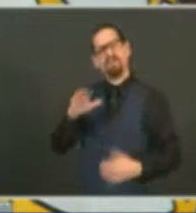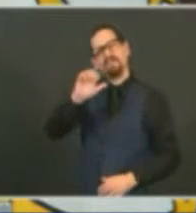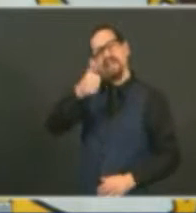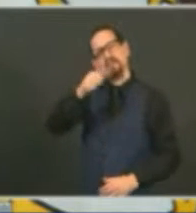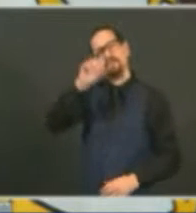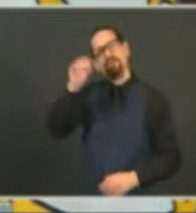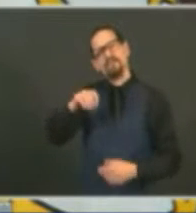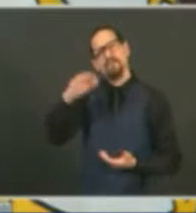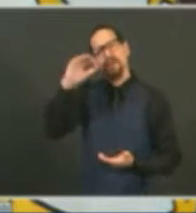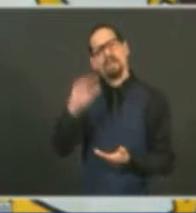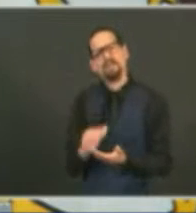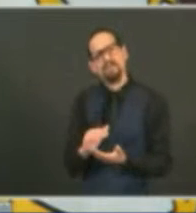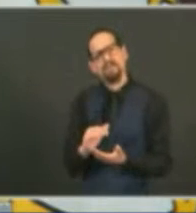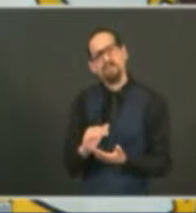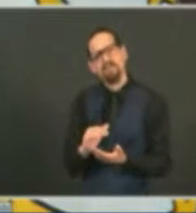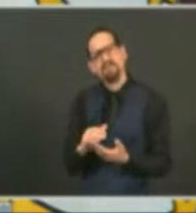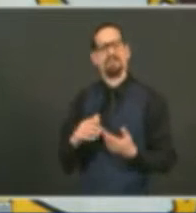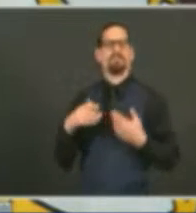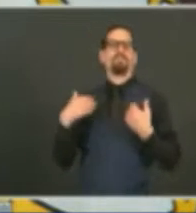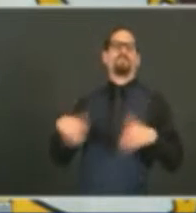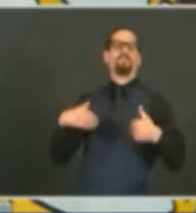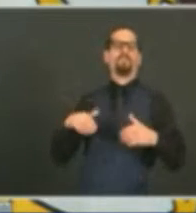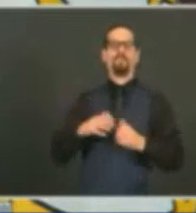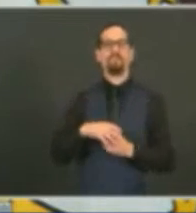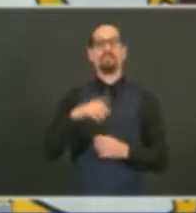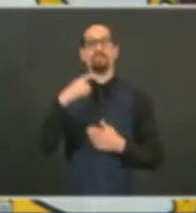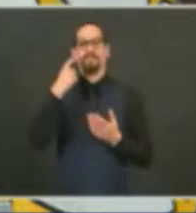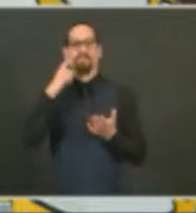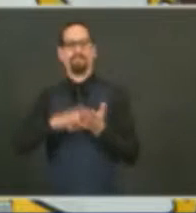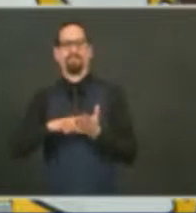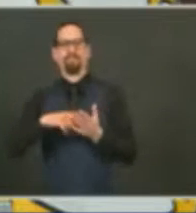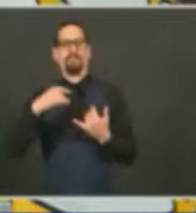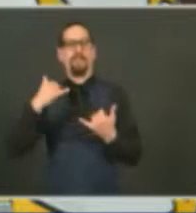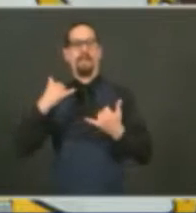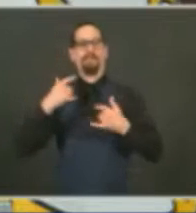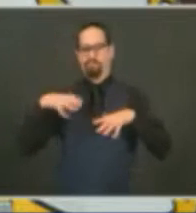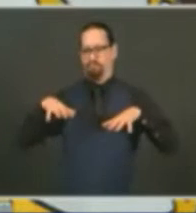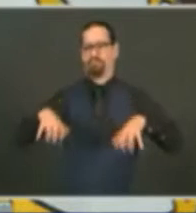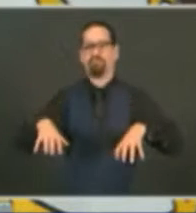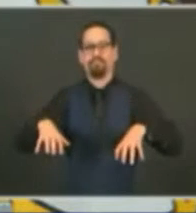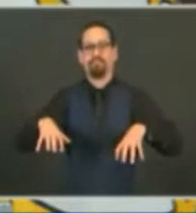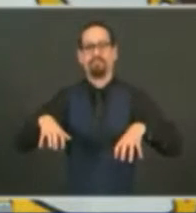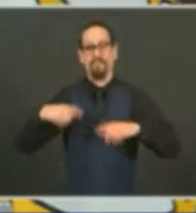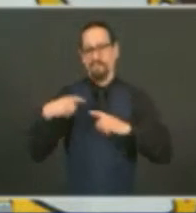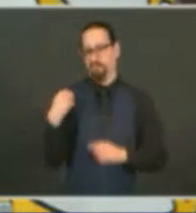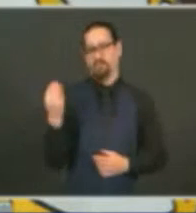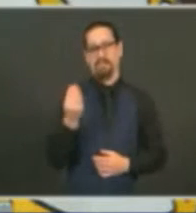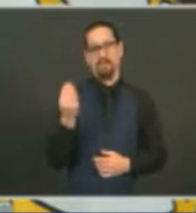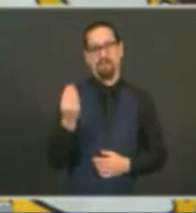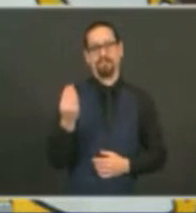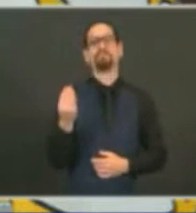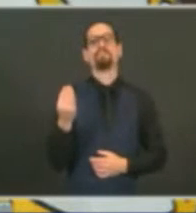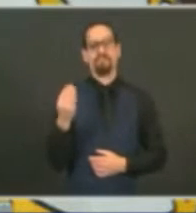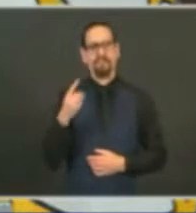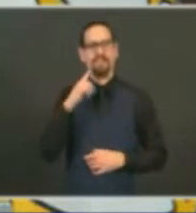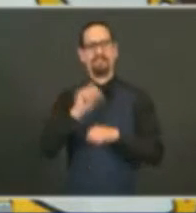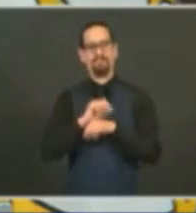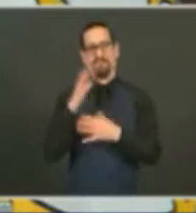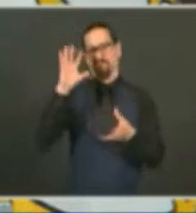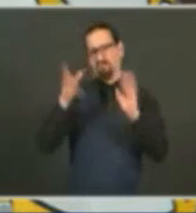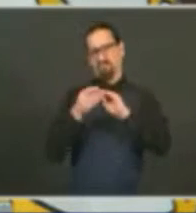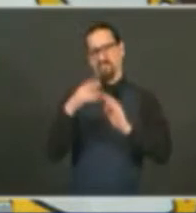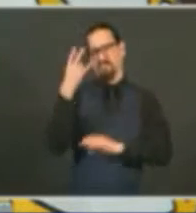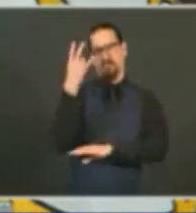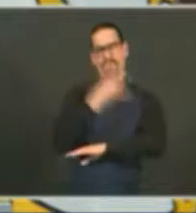more since the pause started on Monday. Over the last 7 days, we saw about 2 million vehicles, 1.9 million vehicles